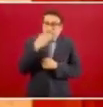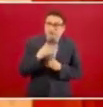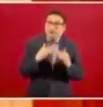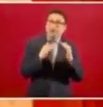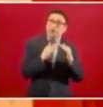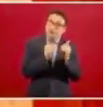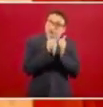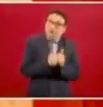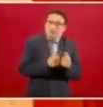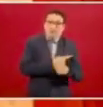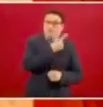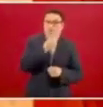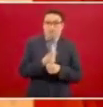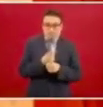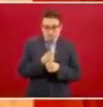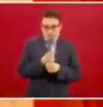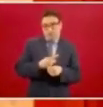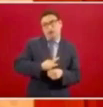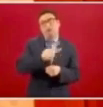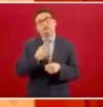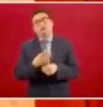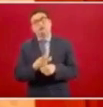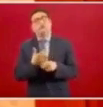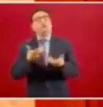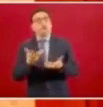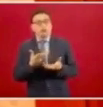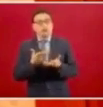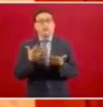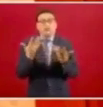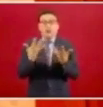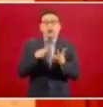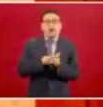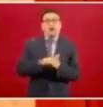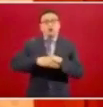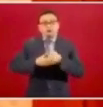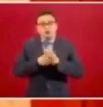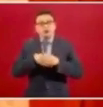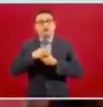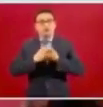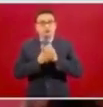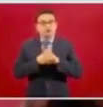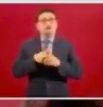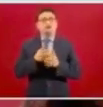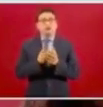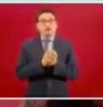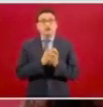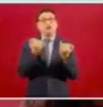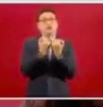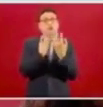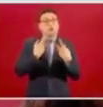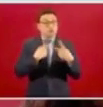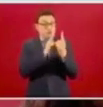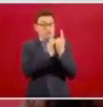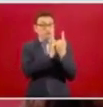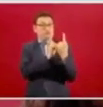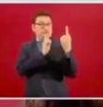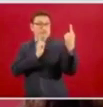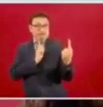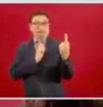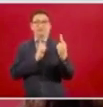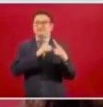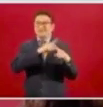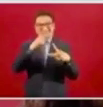careful and abide by all the measures that we have been implementing. Keep